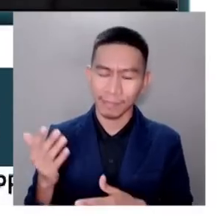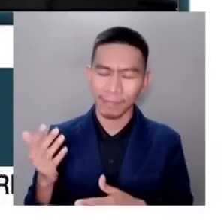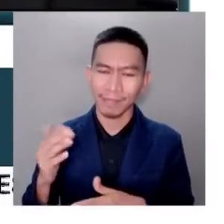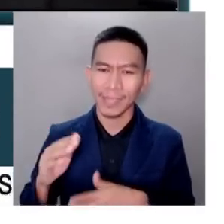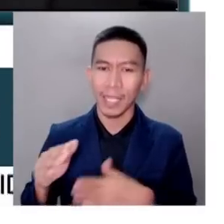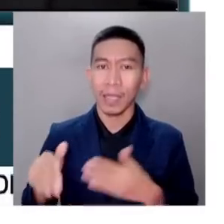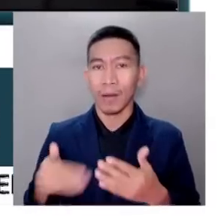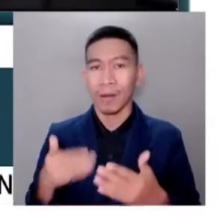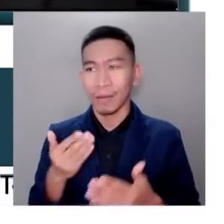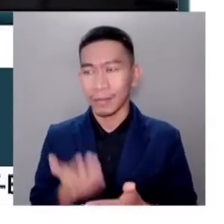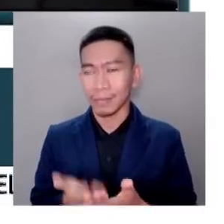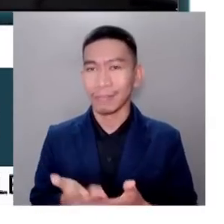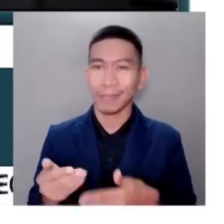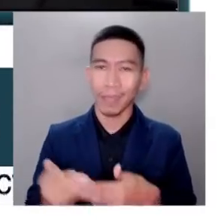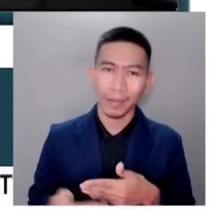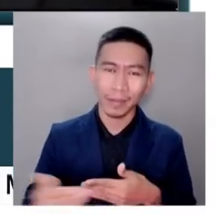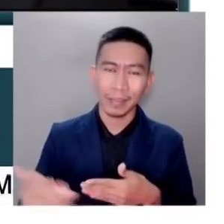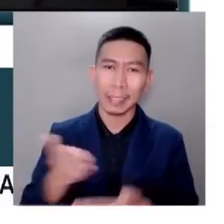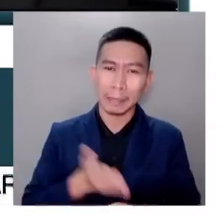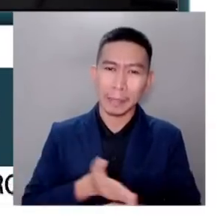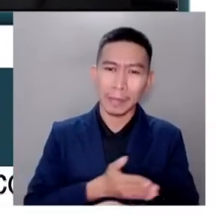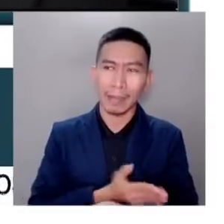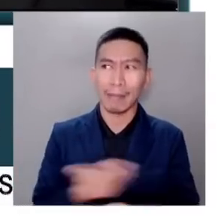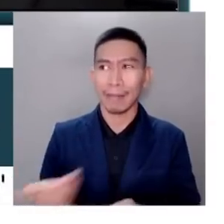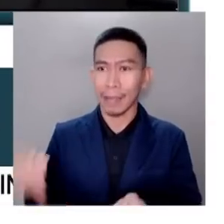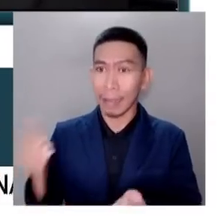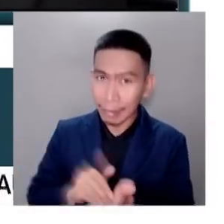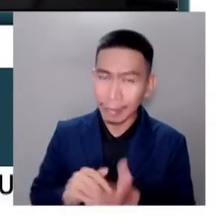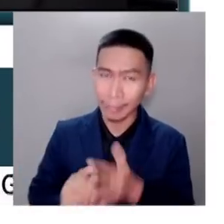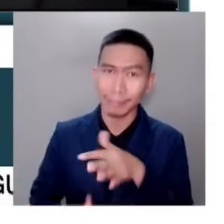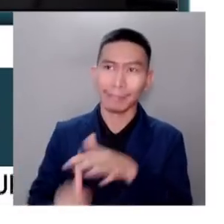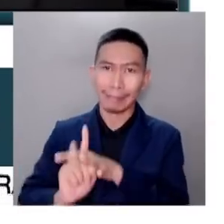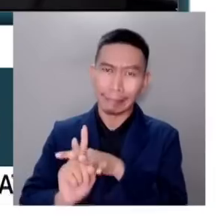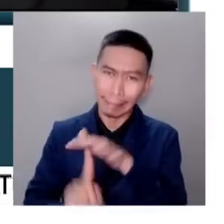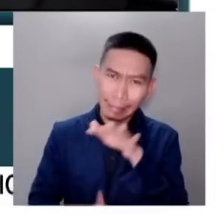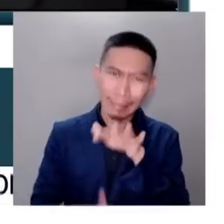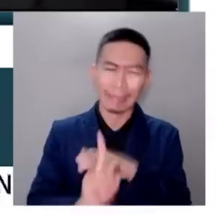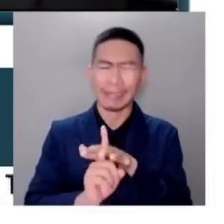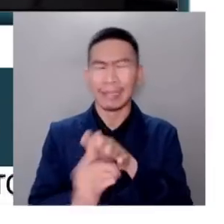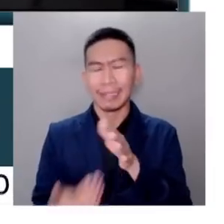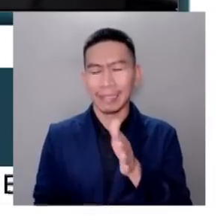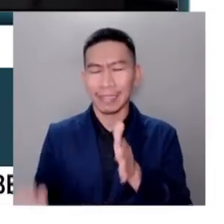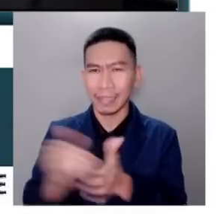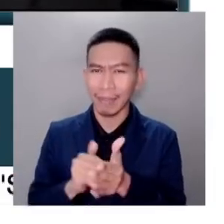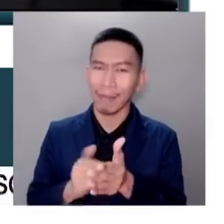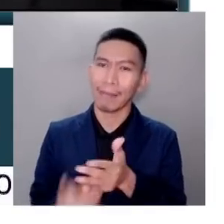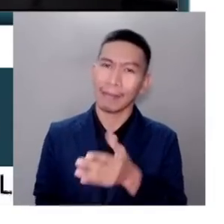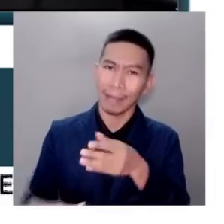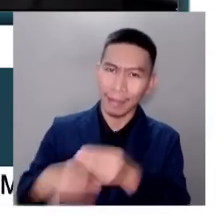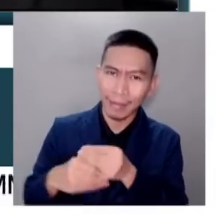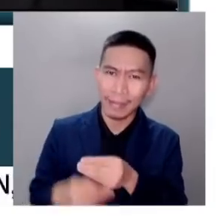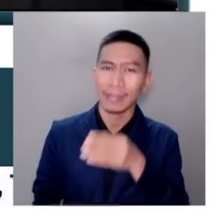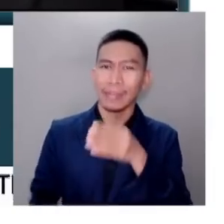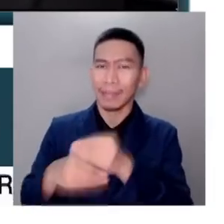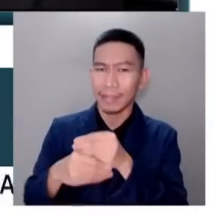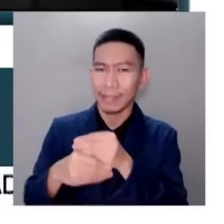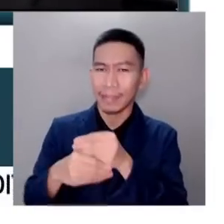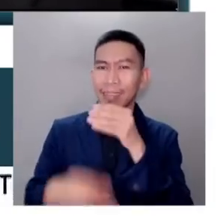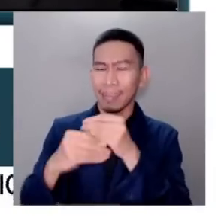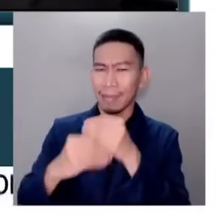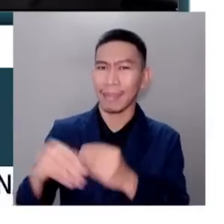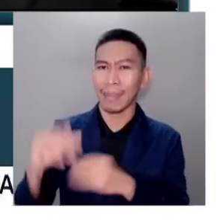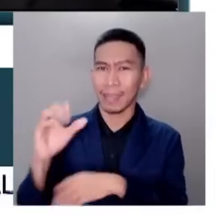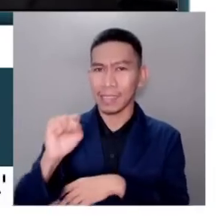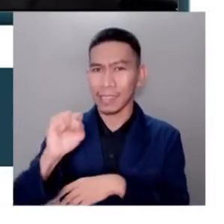going to get better, there is one case and then another case and then another case and then another case, and things seem to get